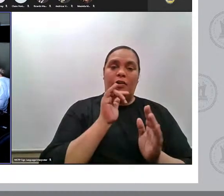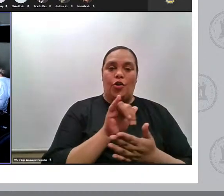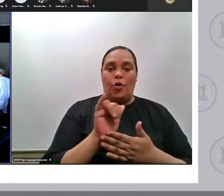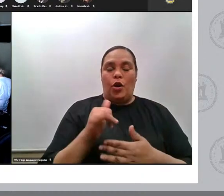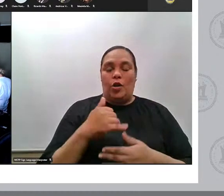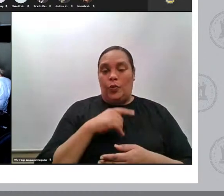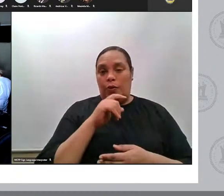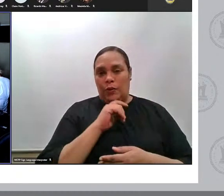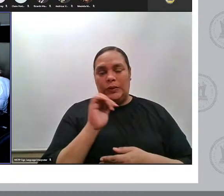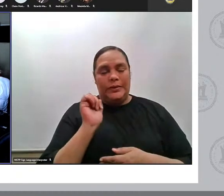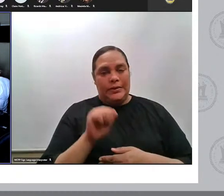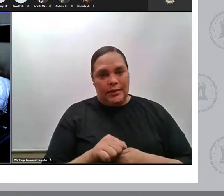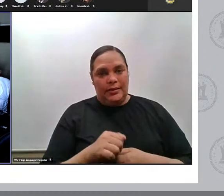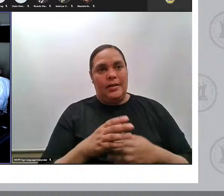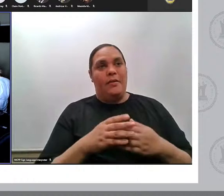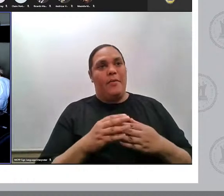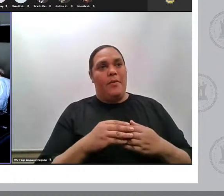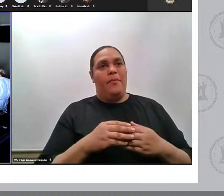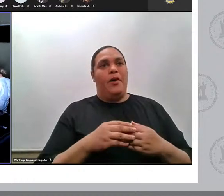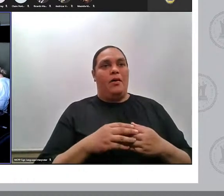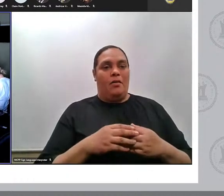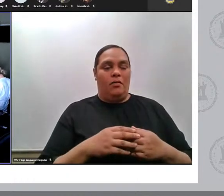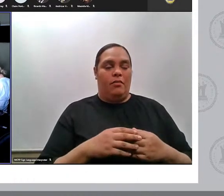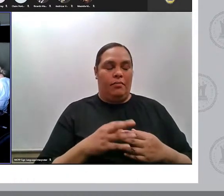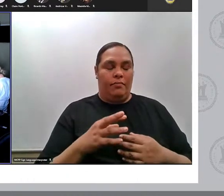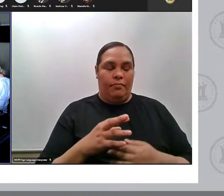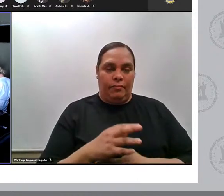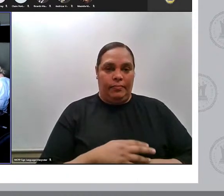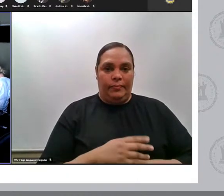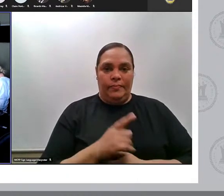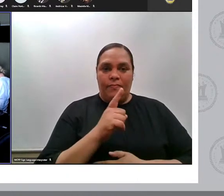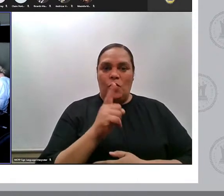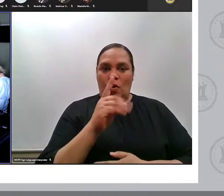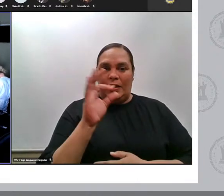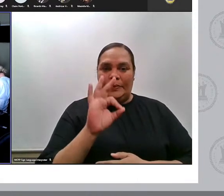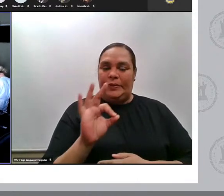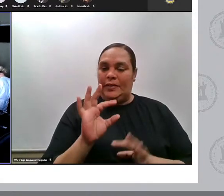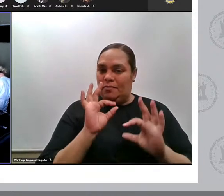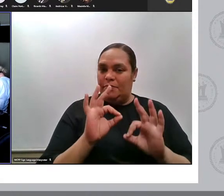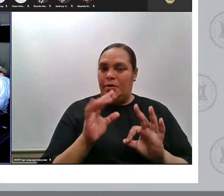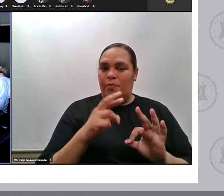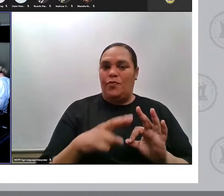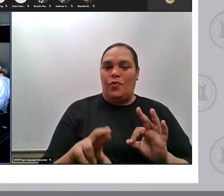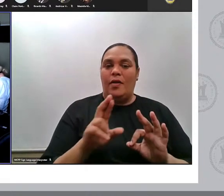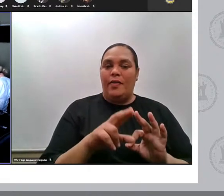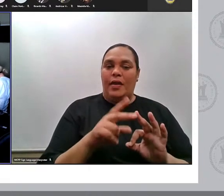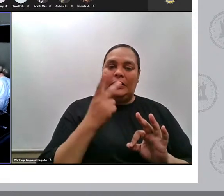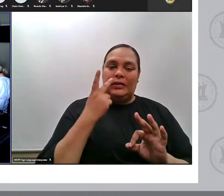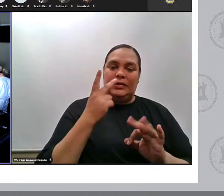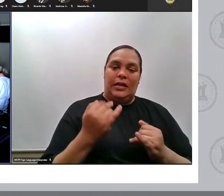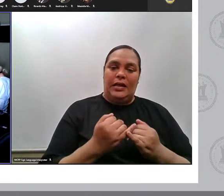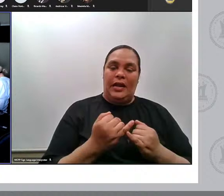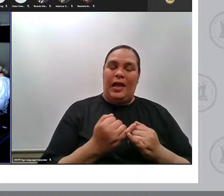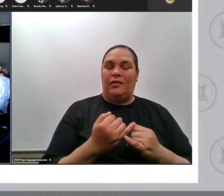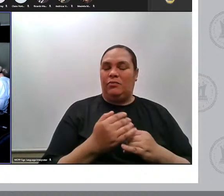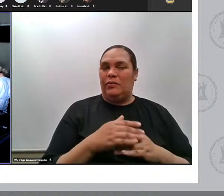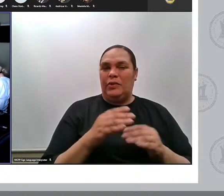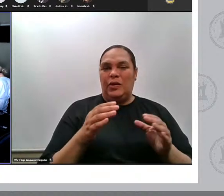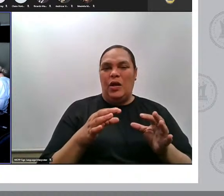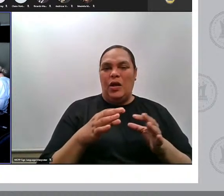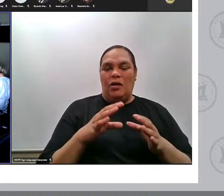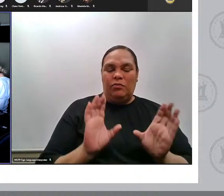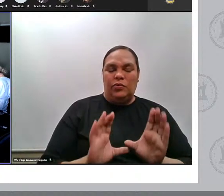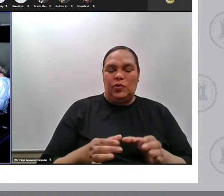Yes, Member van der Westhuizen is 100% correct. There does seem to be a very small